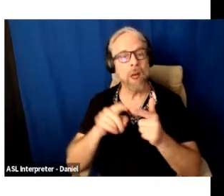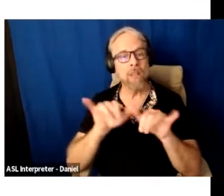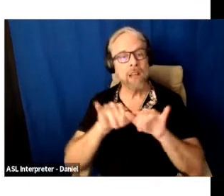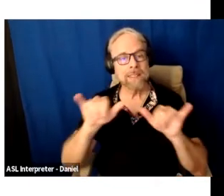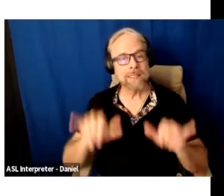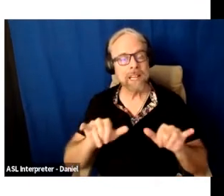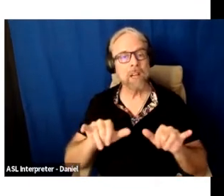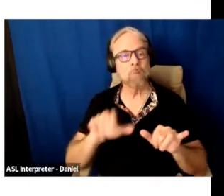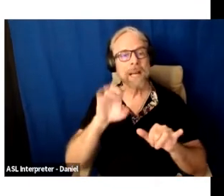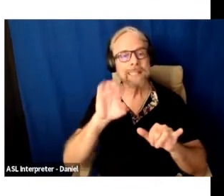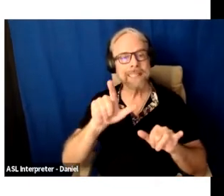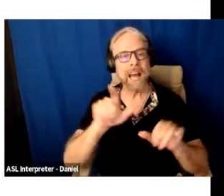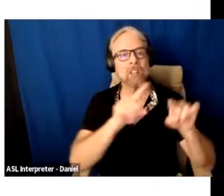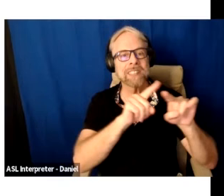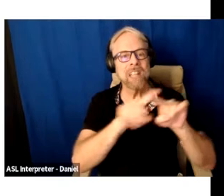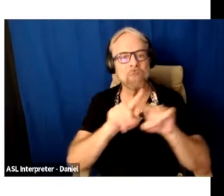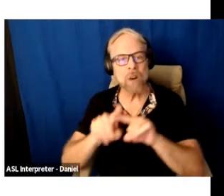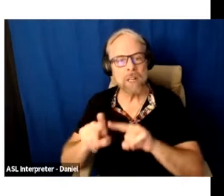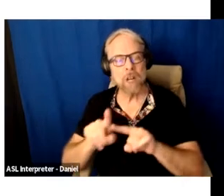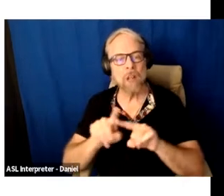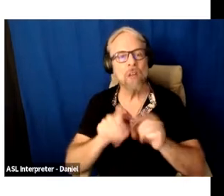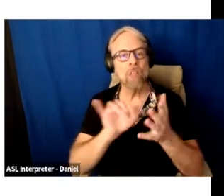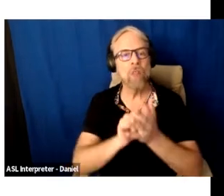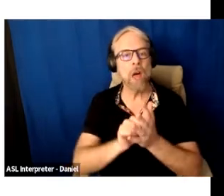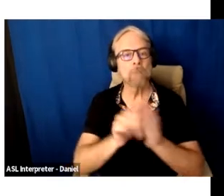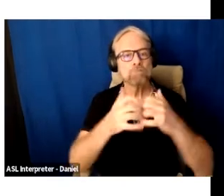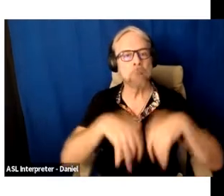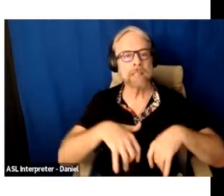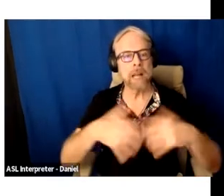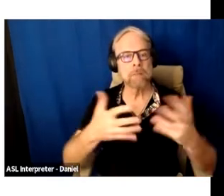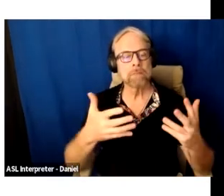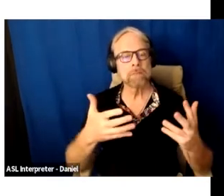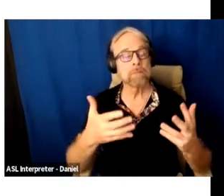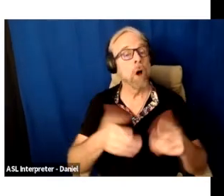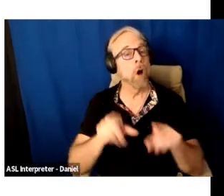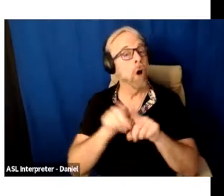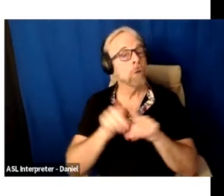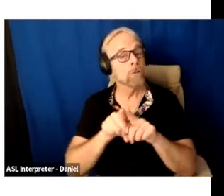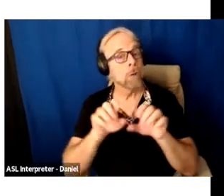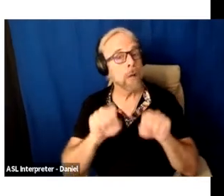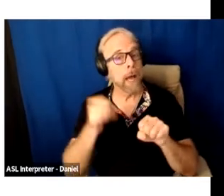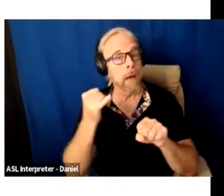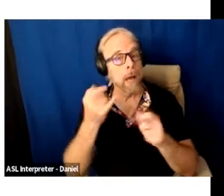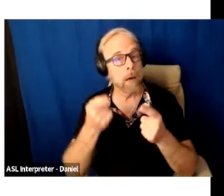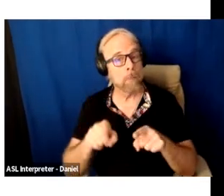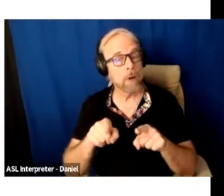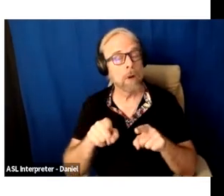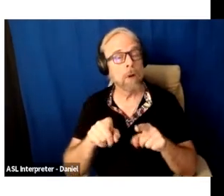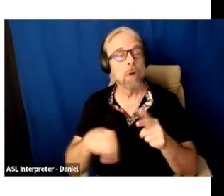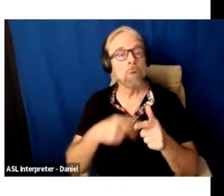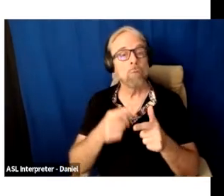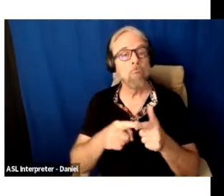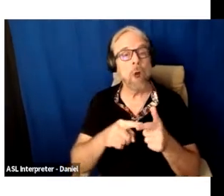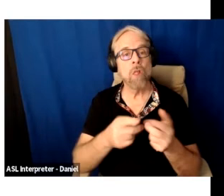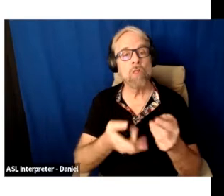cell differentiation breaks down, right? But what can also happen is that when the folding